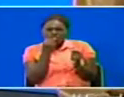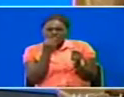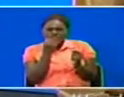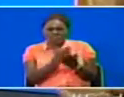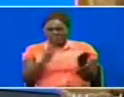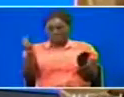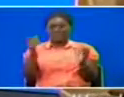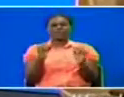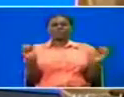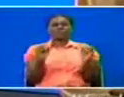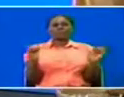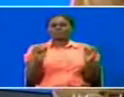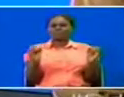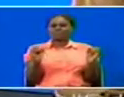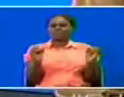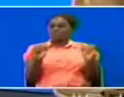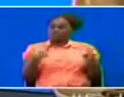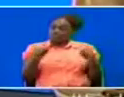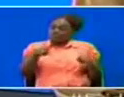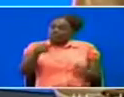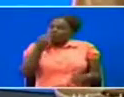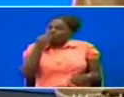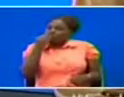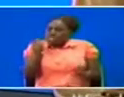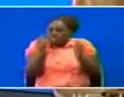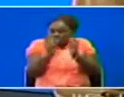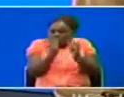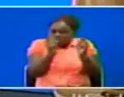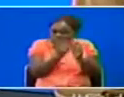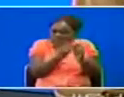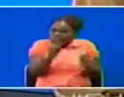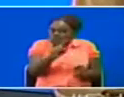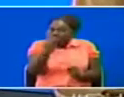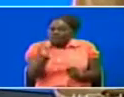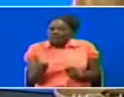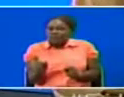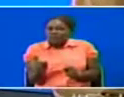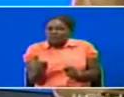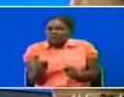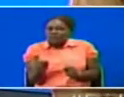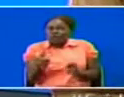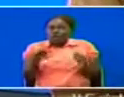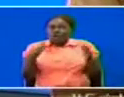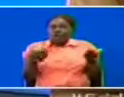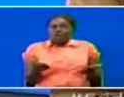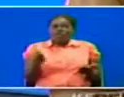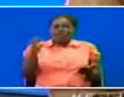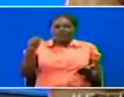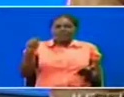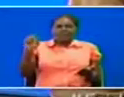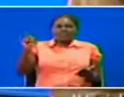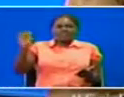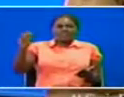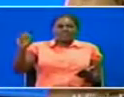of Kenya, like termites or grasshoppers. Or, hey, Nsenene.